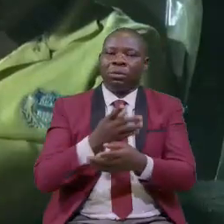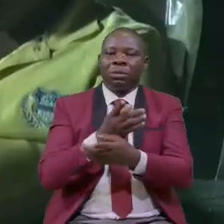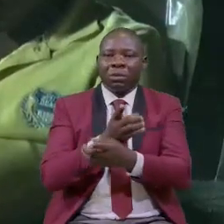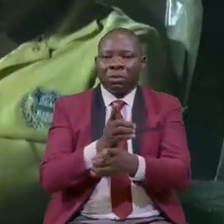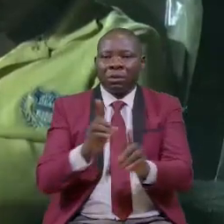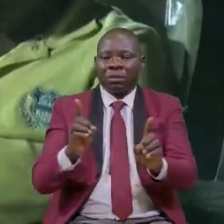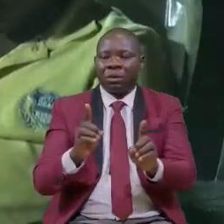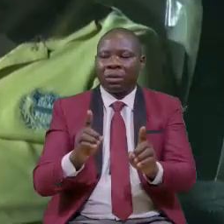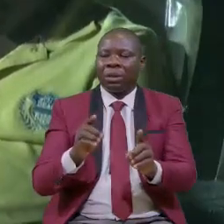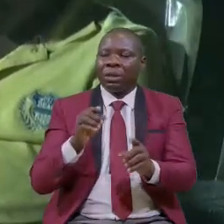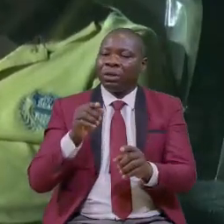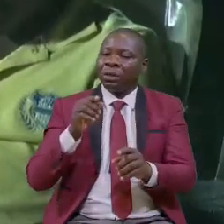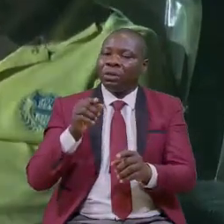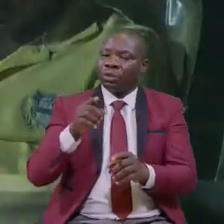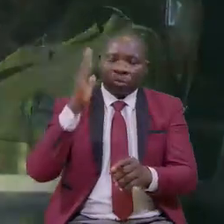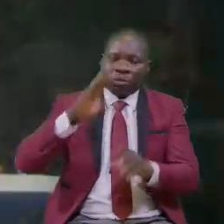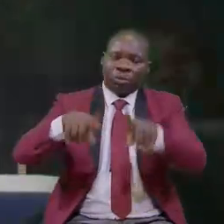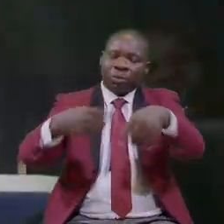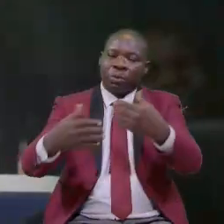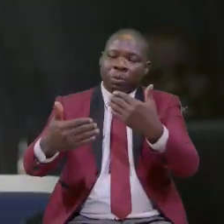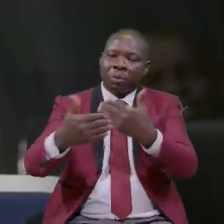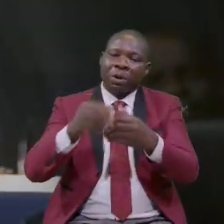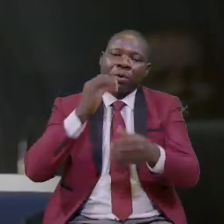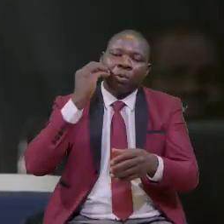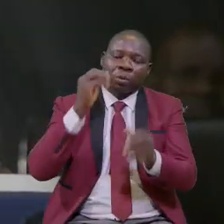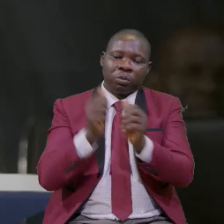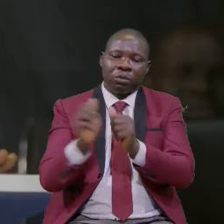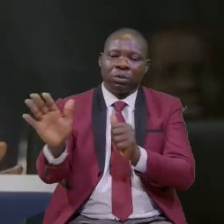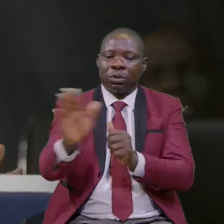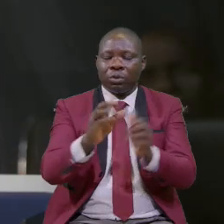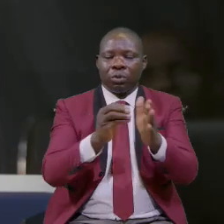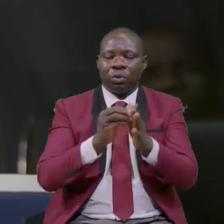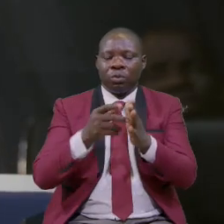you will go back home with your own portion. Pray.